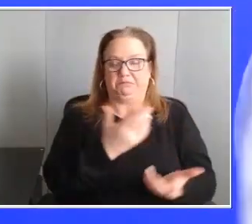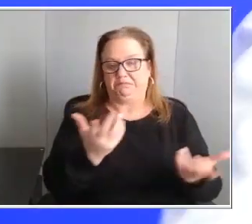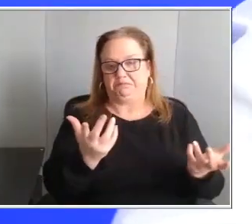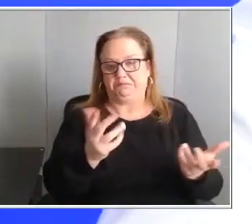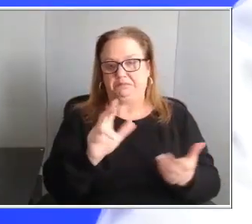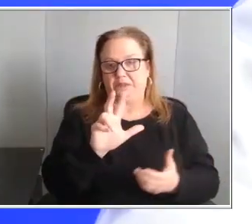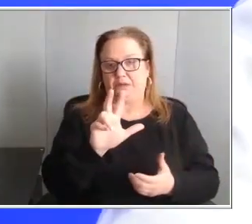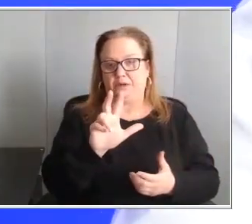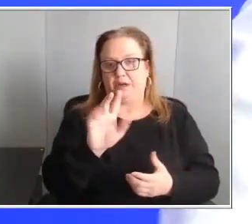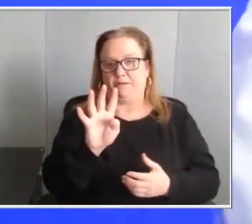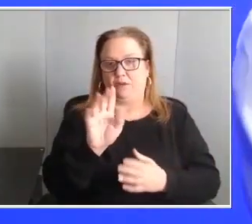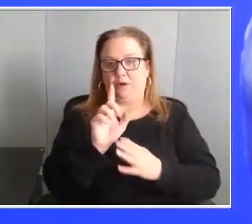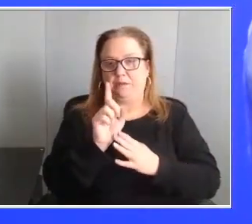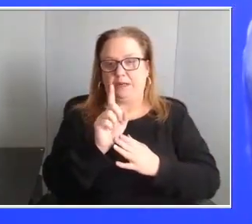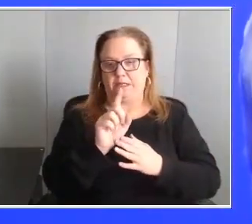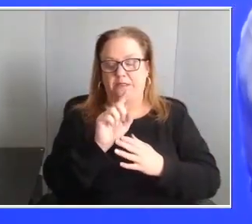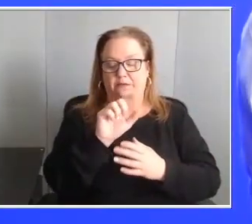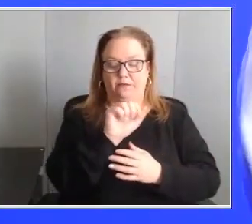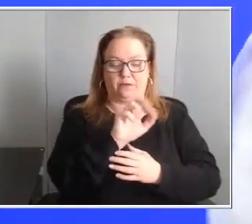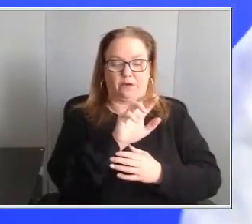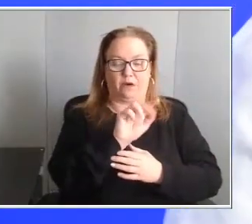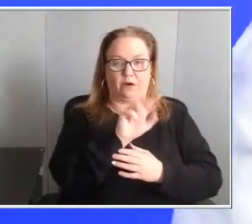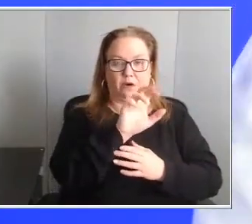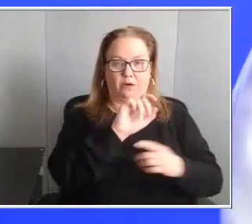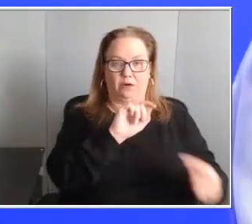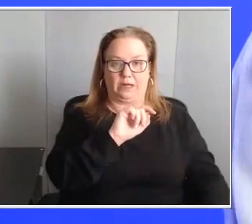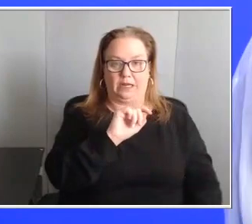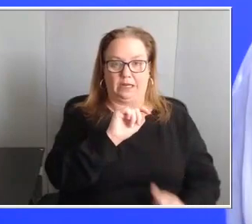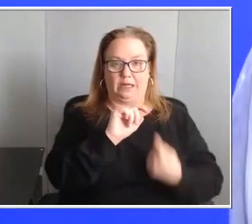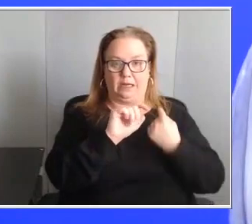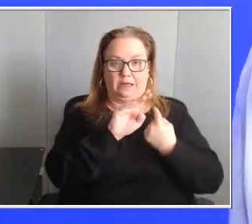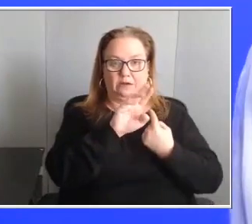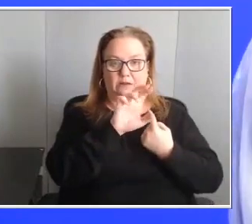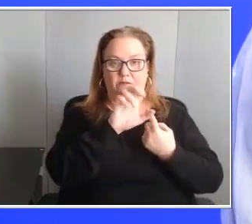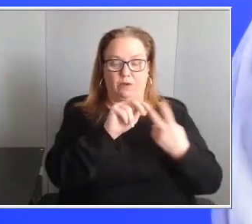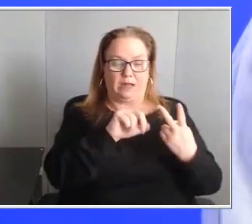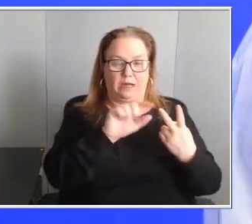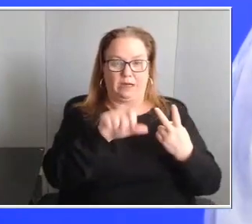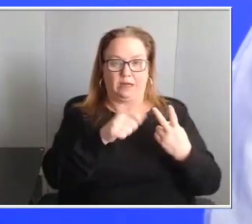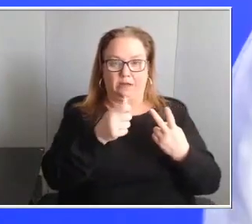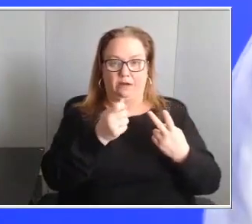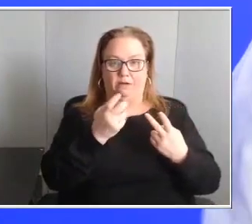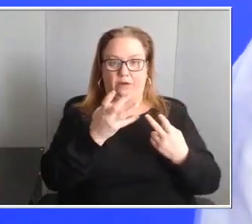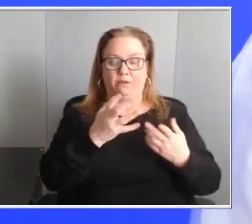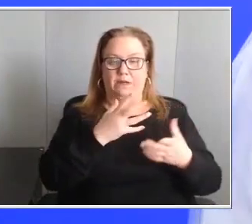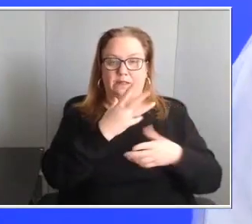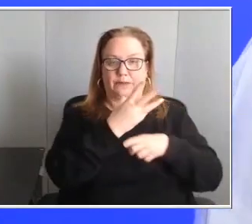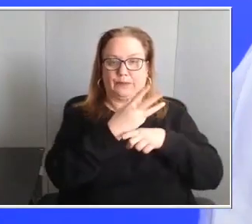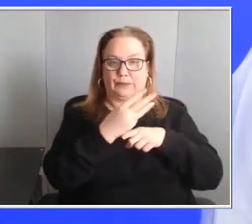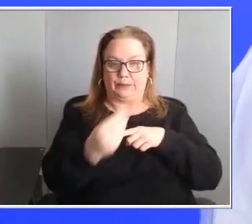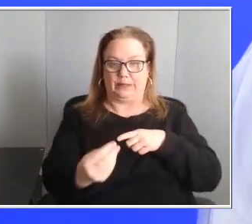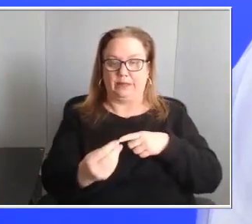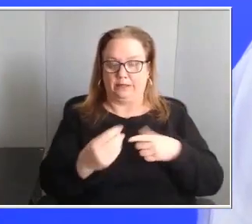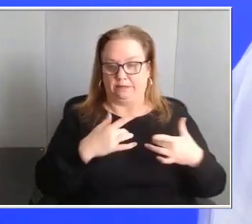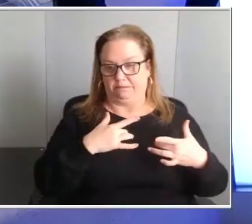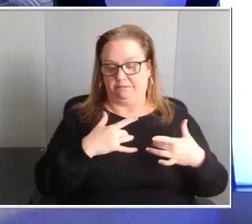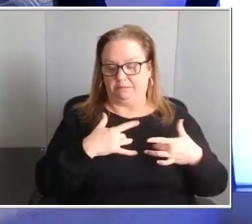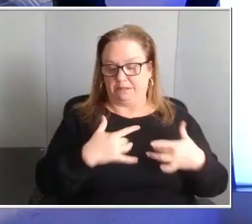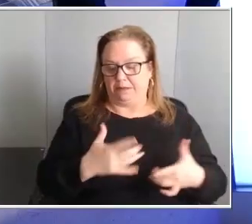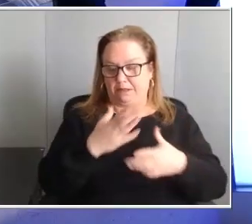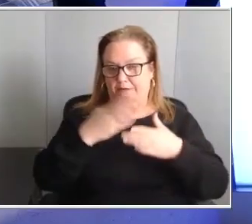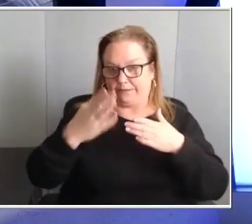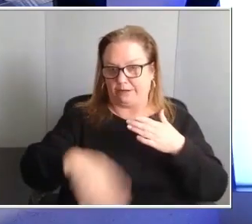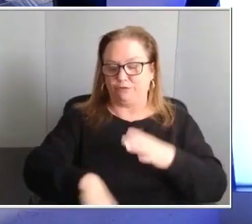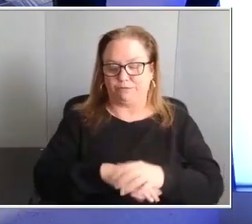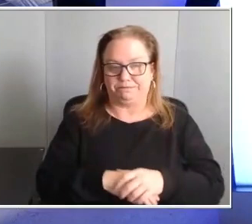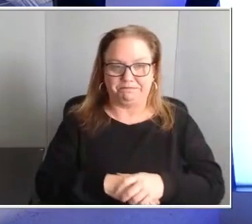3-4 minutes to get from the femoral artery into the brain. And then another few minutes of aspiration, and ideally you're out. Wow, and so